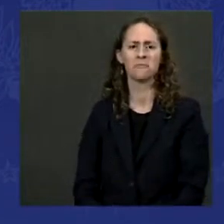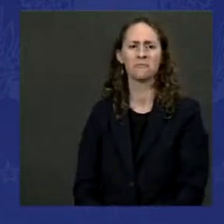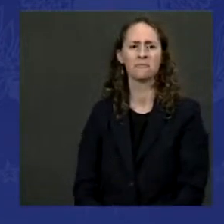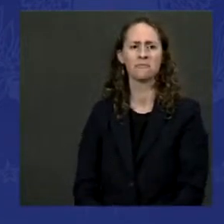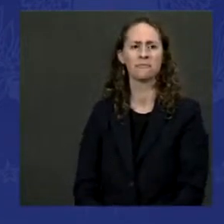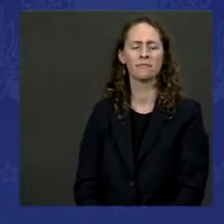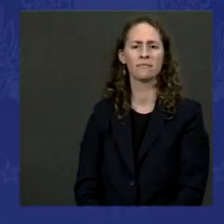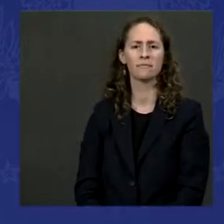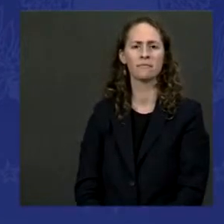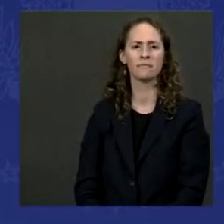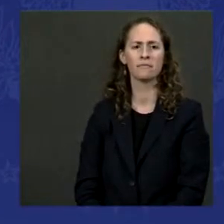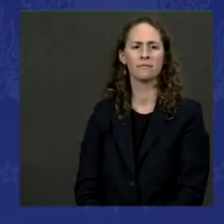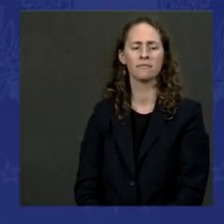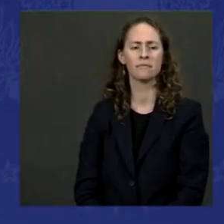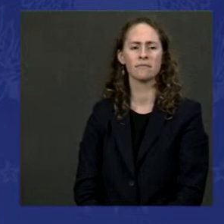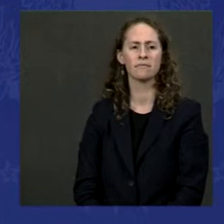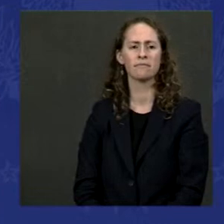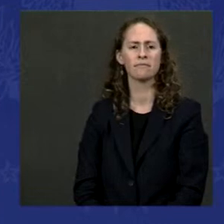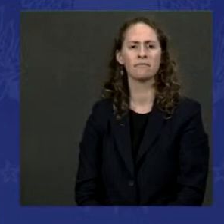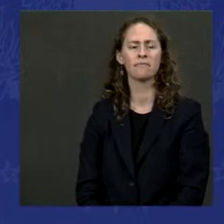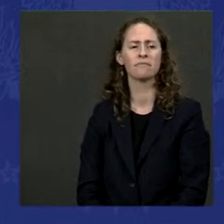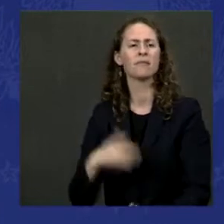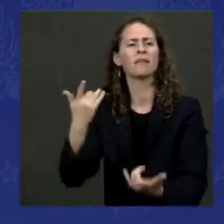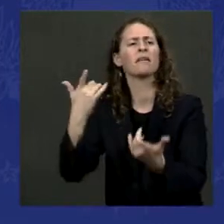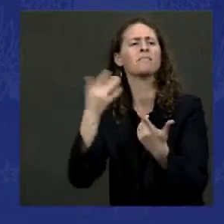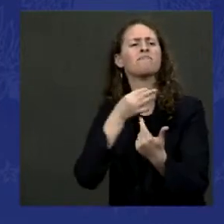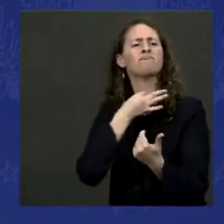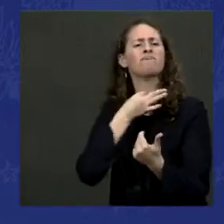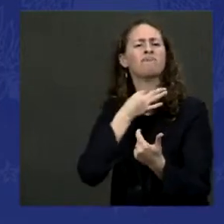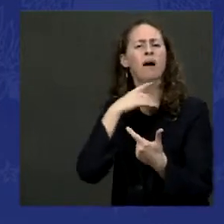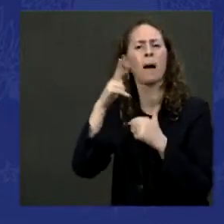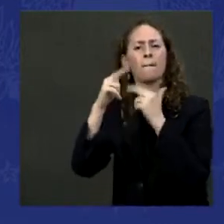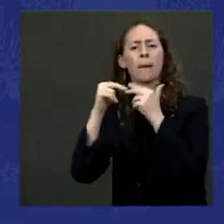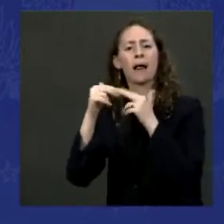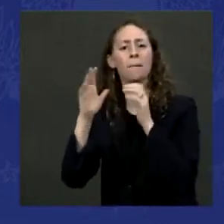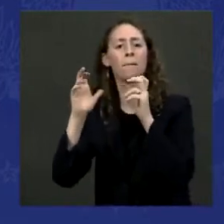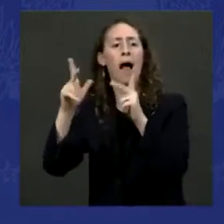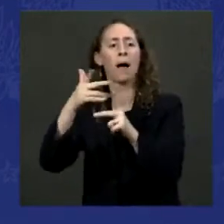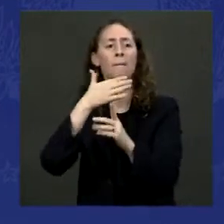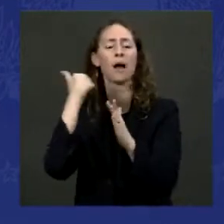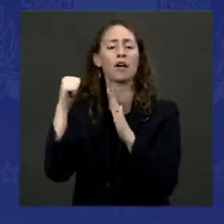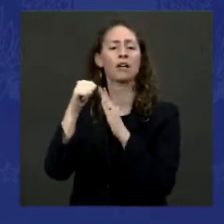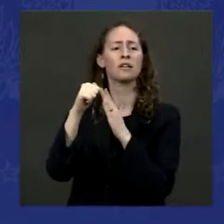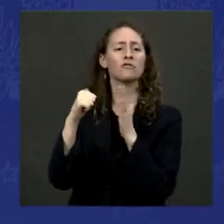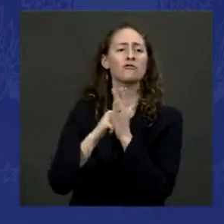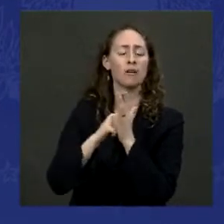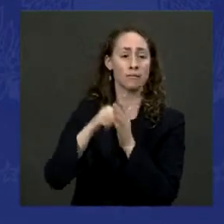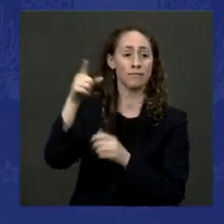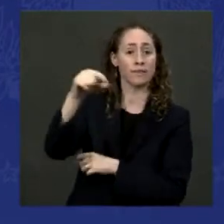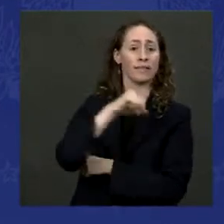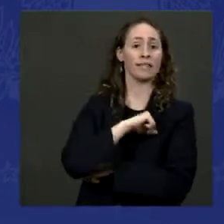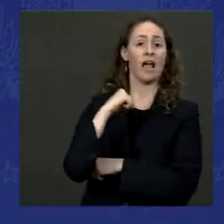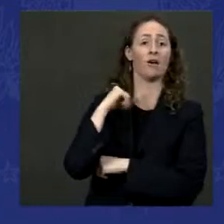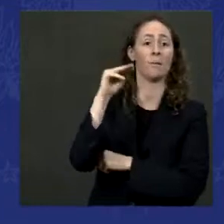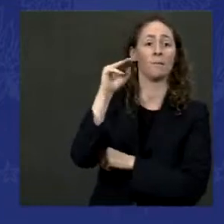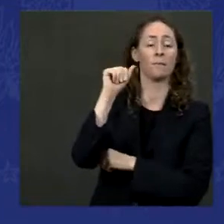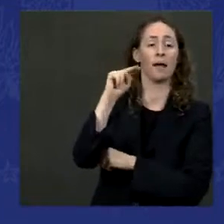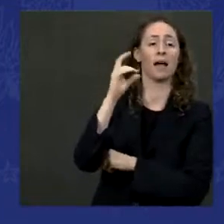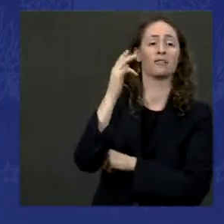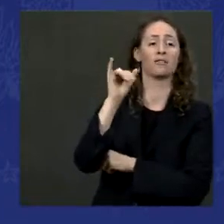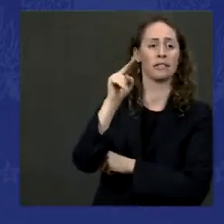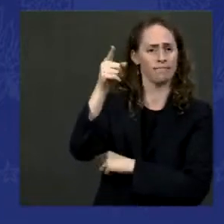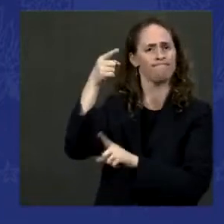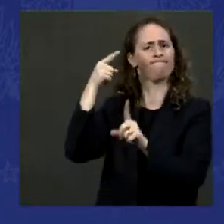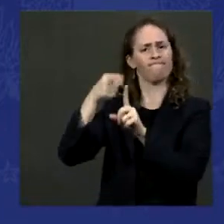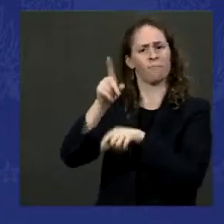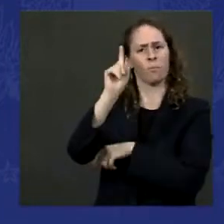Build Back Better agenda, we know the top line figure from Senator Manchin is $1.5 trillion. Senator Kirsten Sinema has yet to really